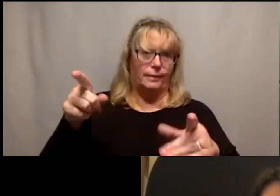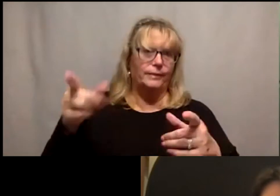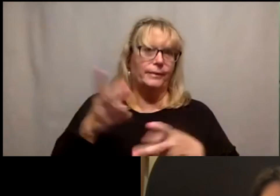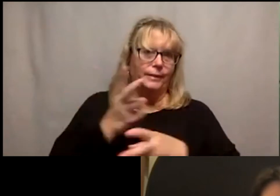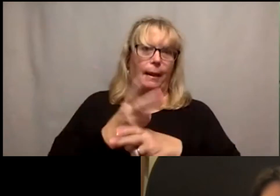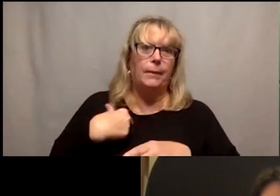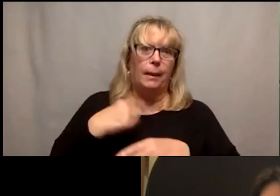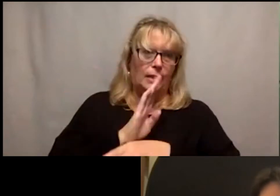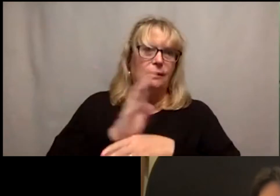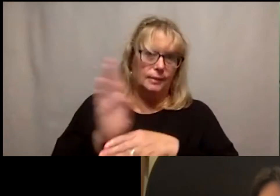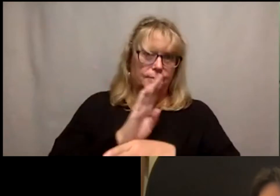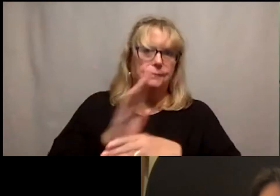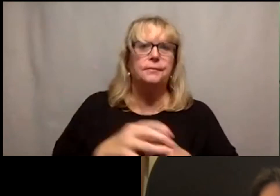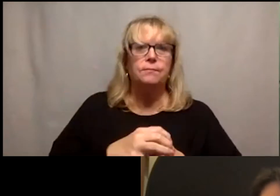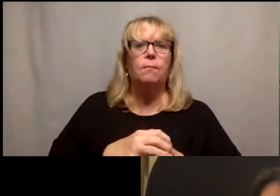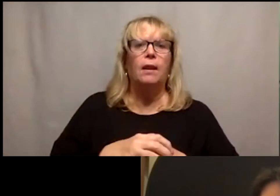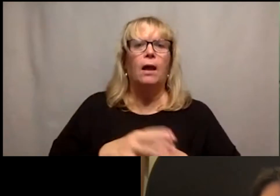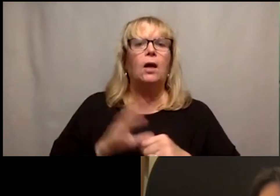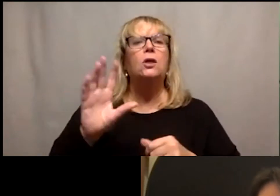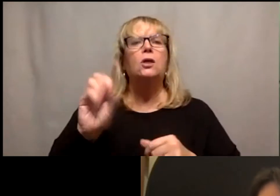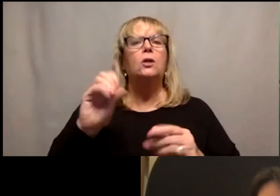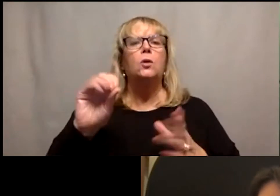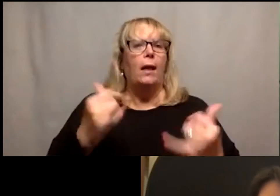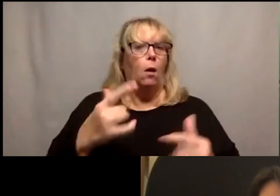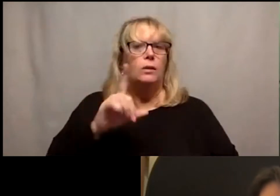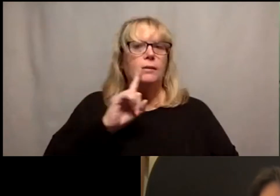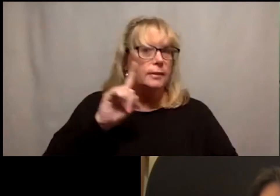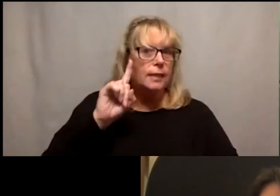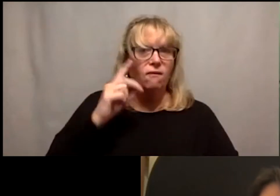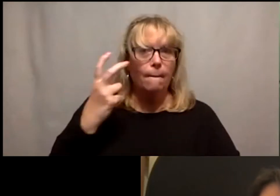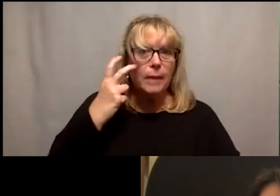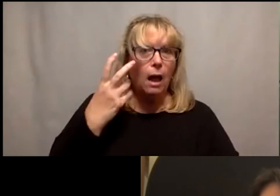So being deafblind is not